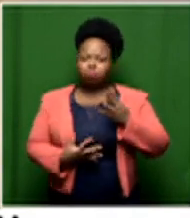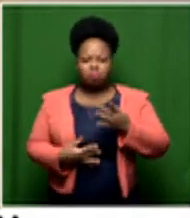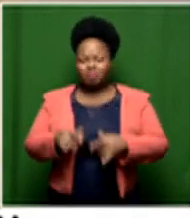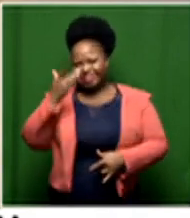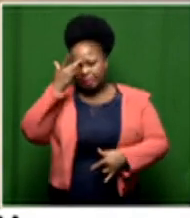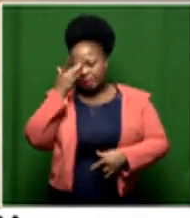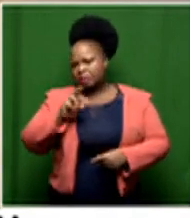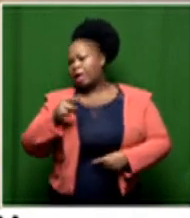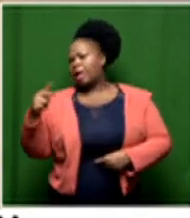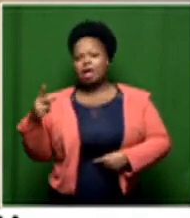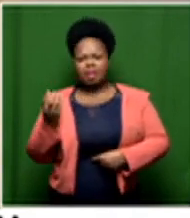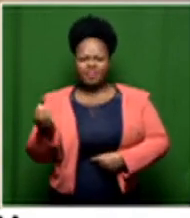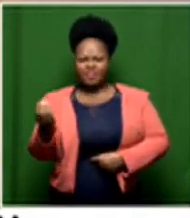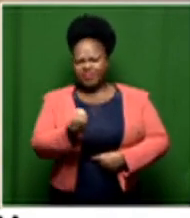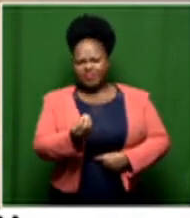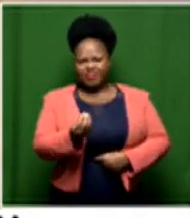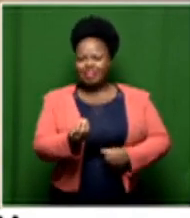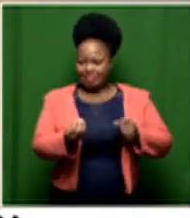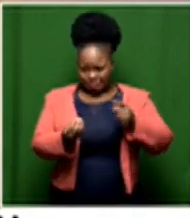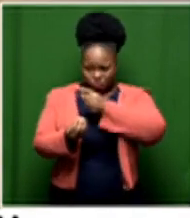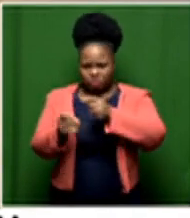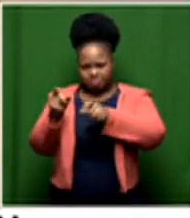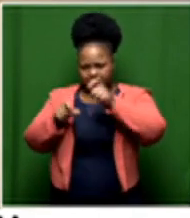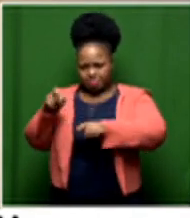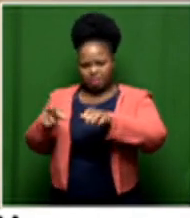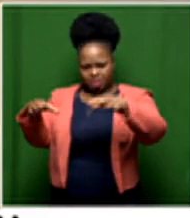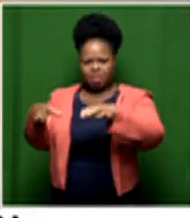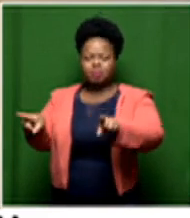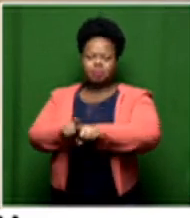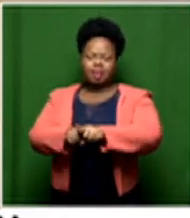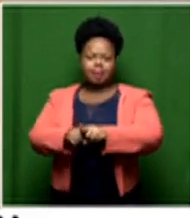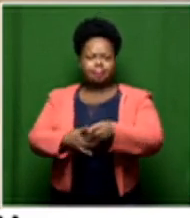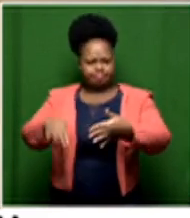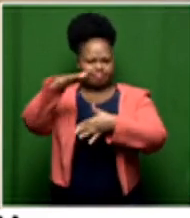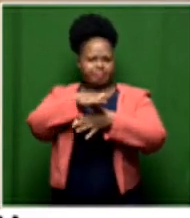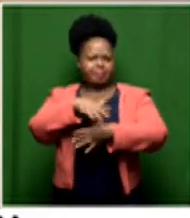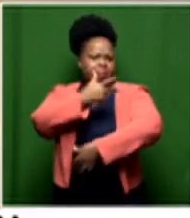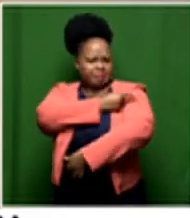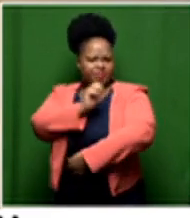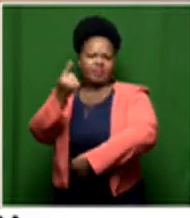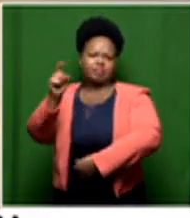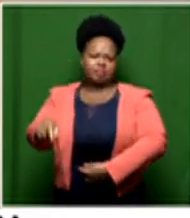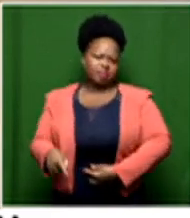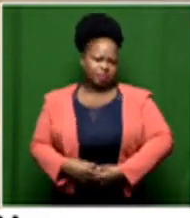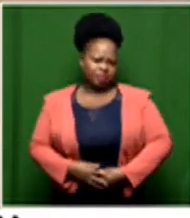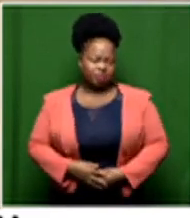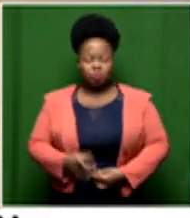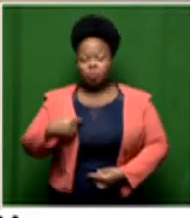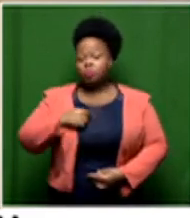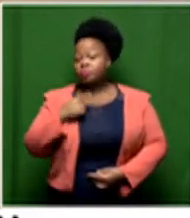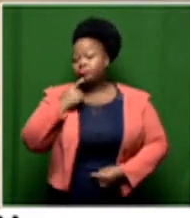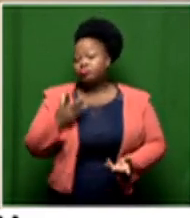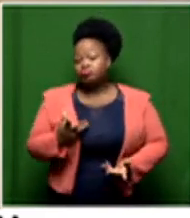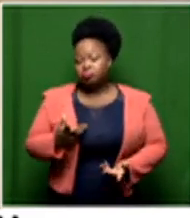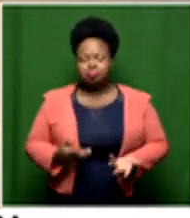need to put those people at the front of the line as well. But that's what we are saying, Leanne, is